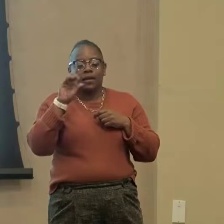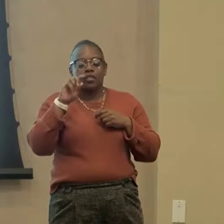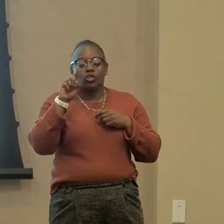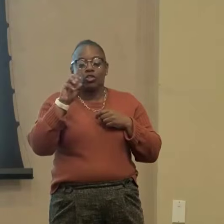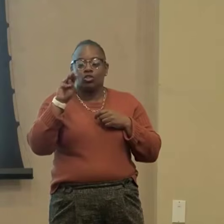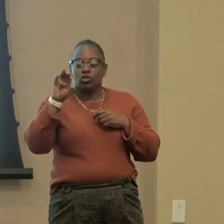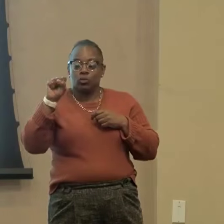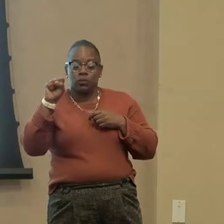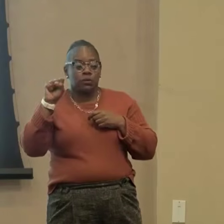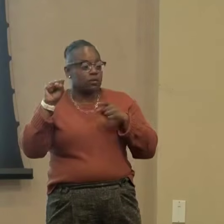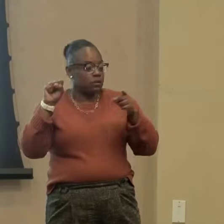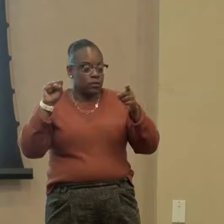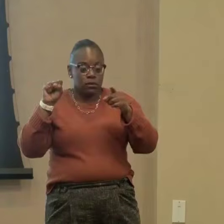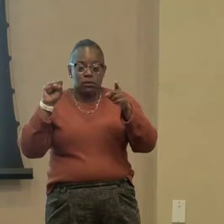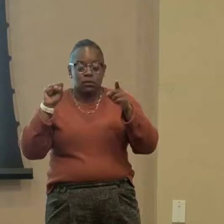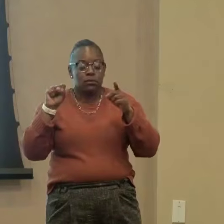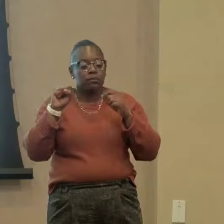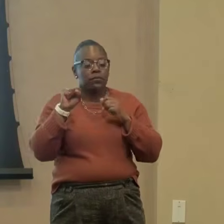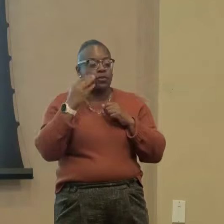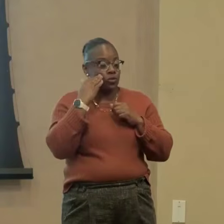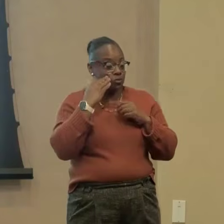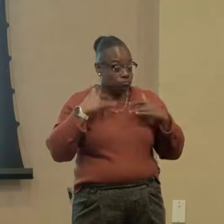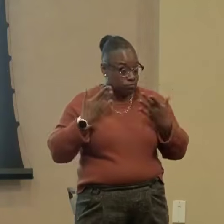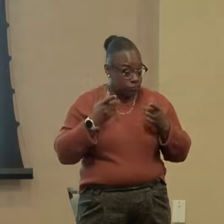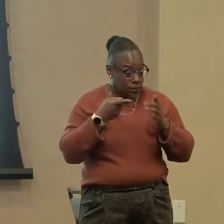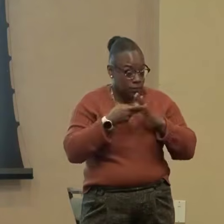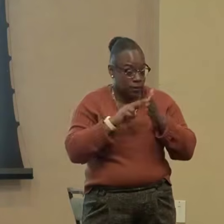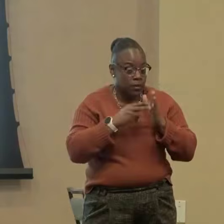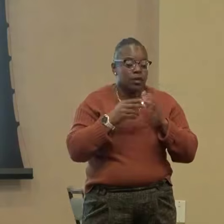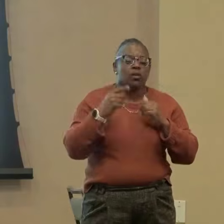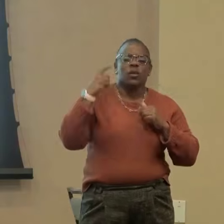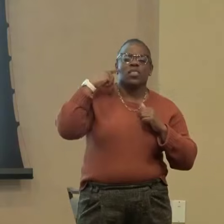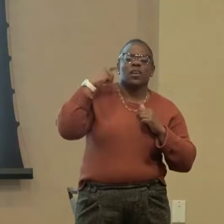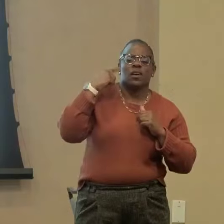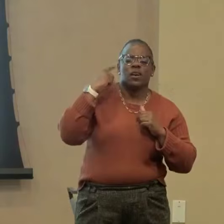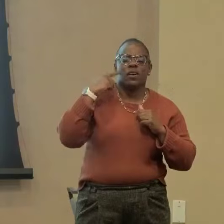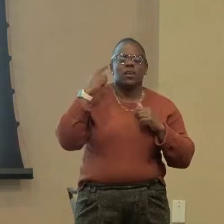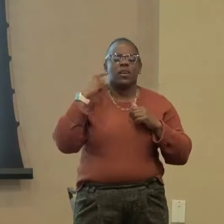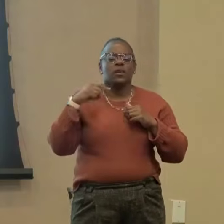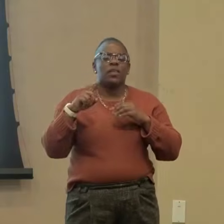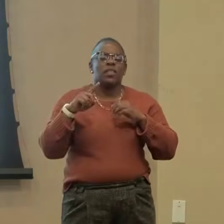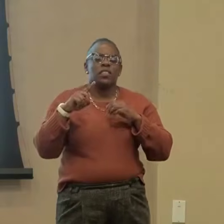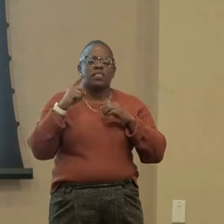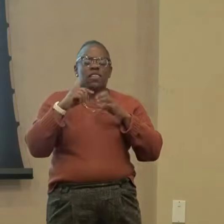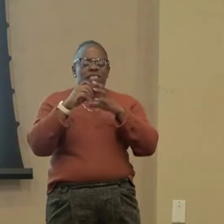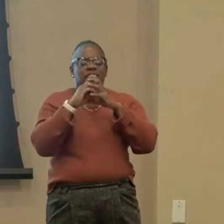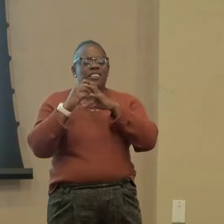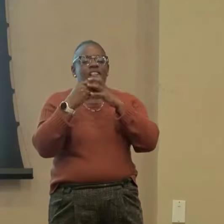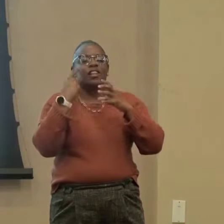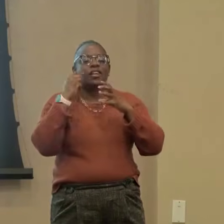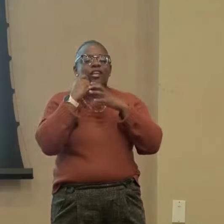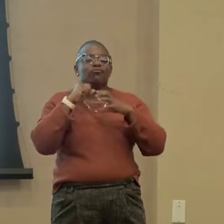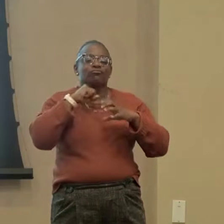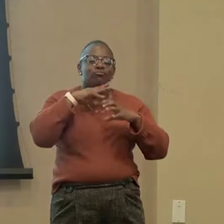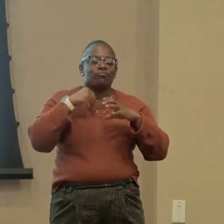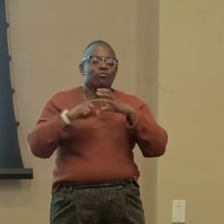edge. You know what's up? Exosomes are what we used to think as the garbage truck of the cell. We